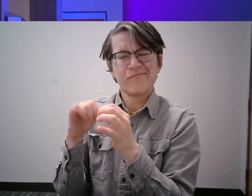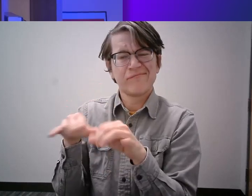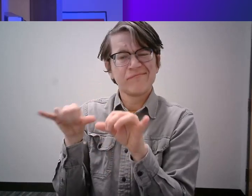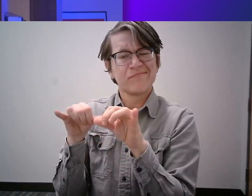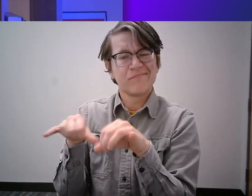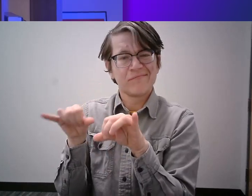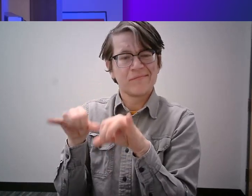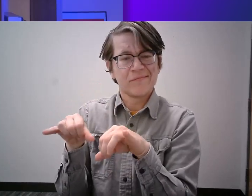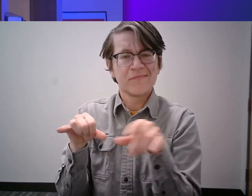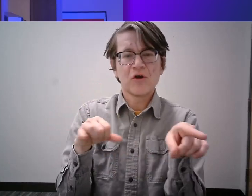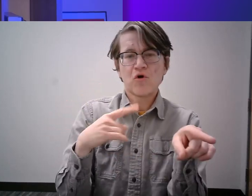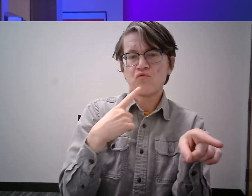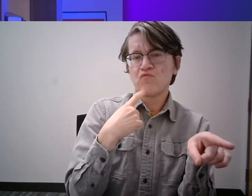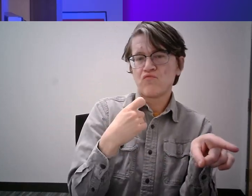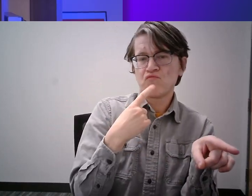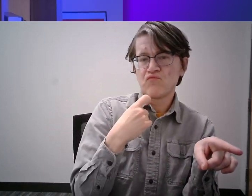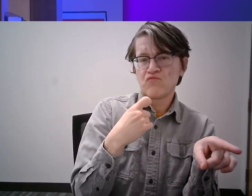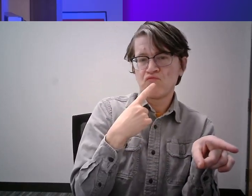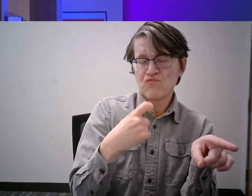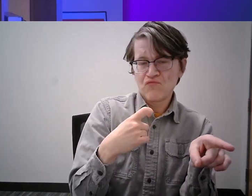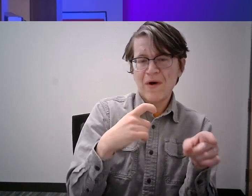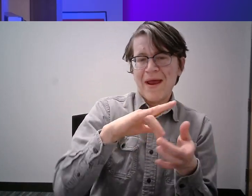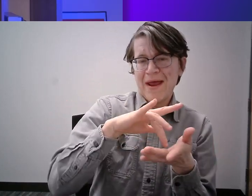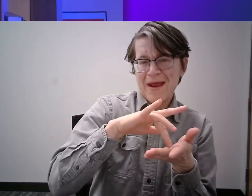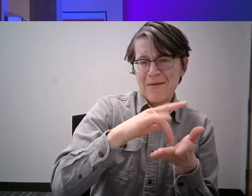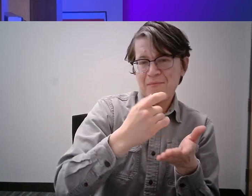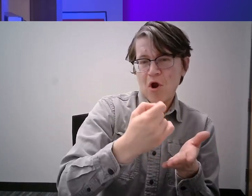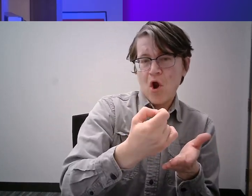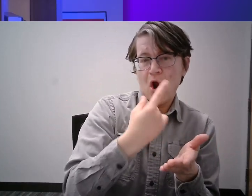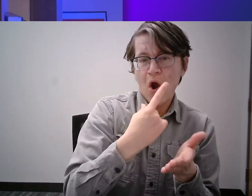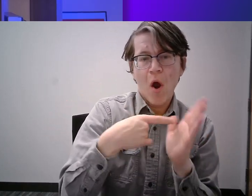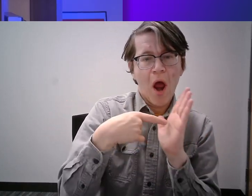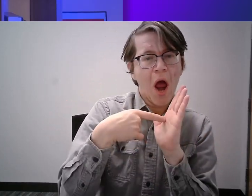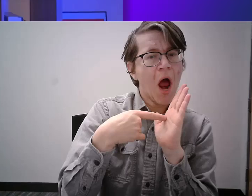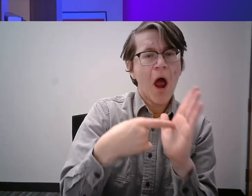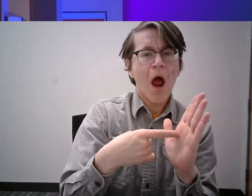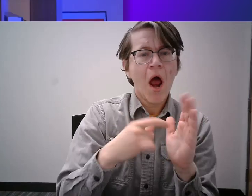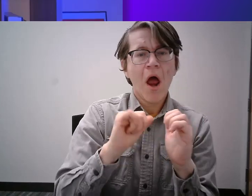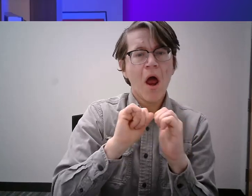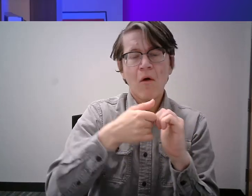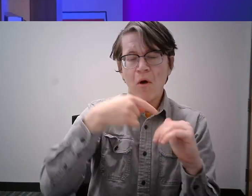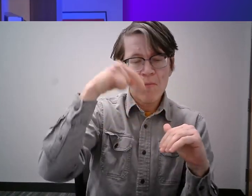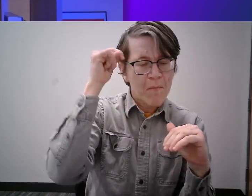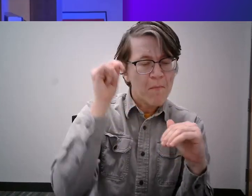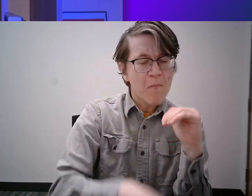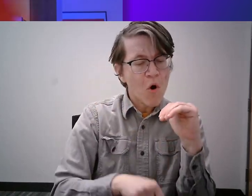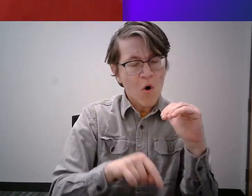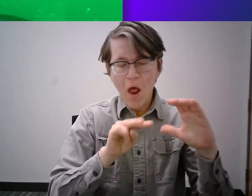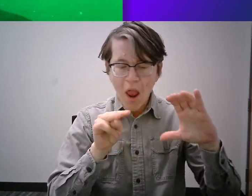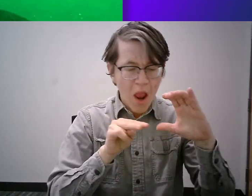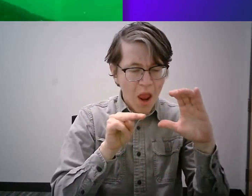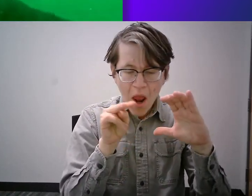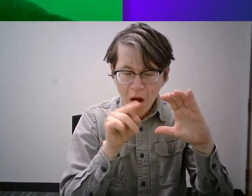stay in Wonderland, and I'll show you how deep the rabbit hole goes.